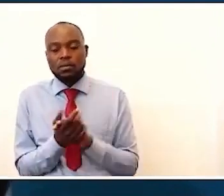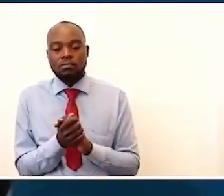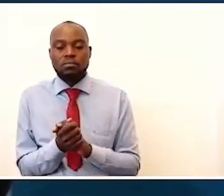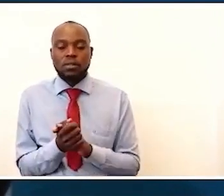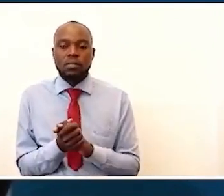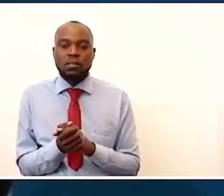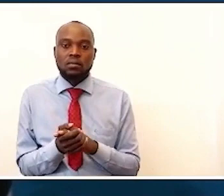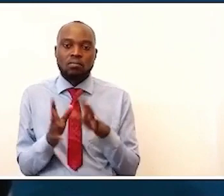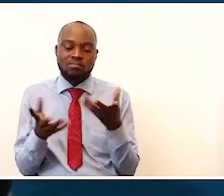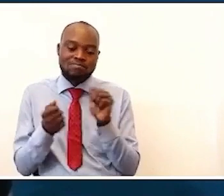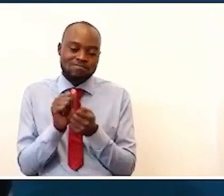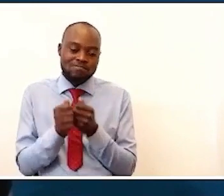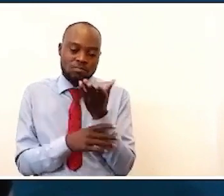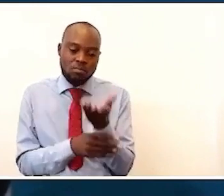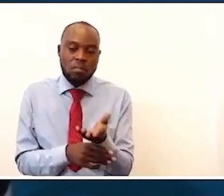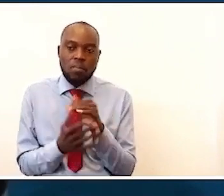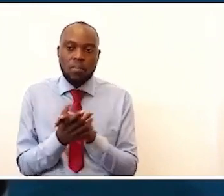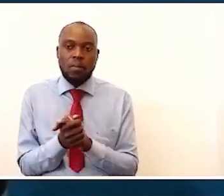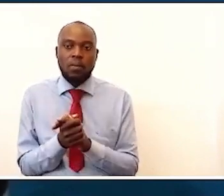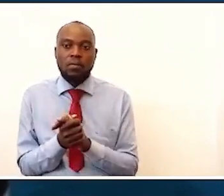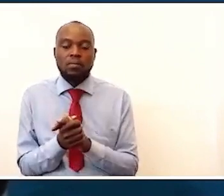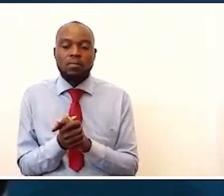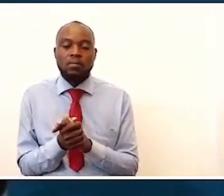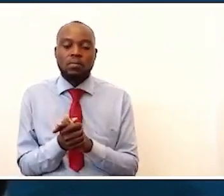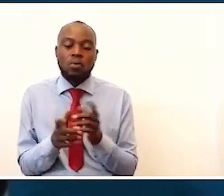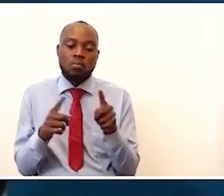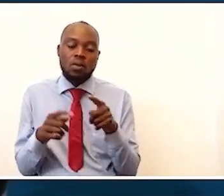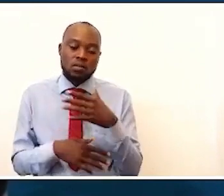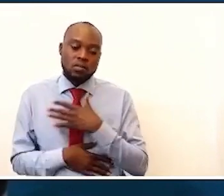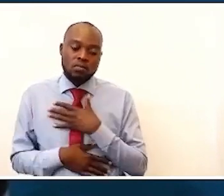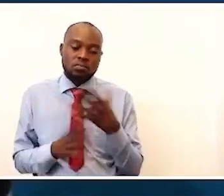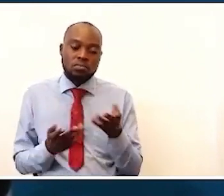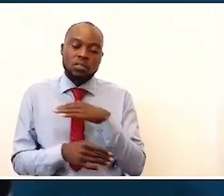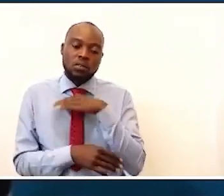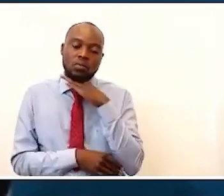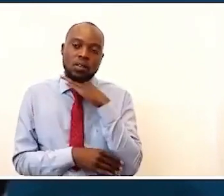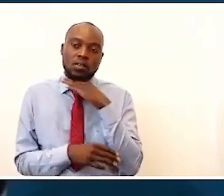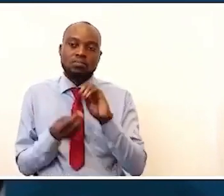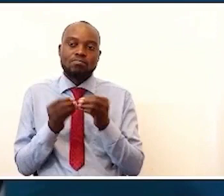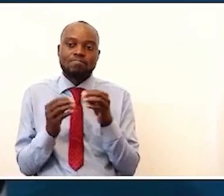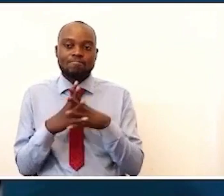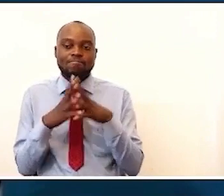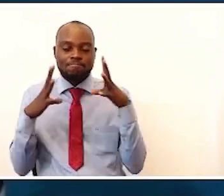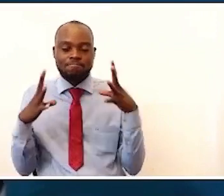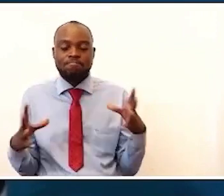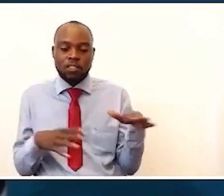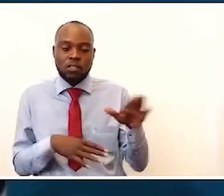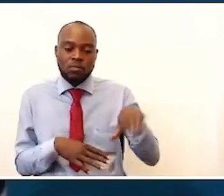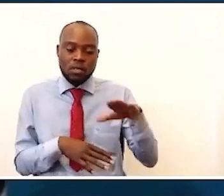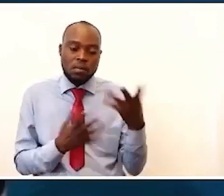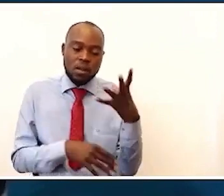that DRM is a way to look within, and in order for us to be able to also enlarge the fiscal space that we